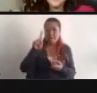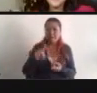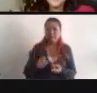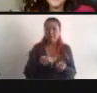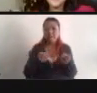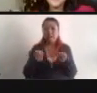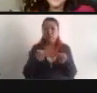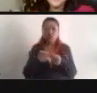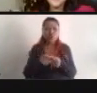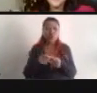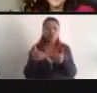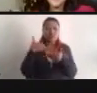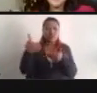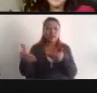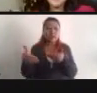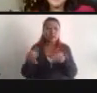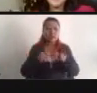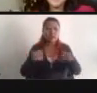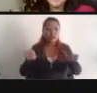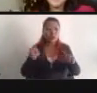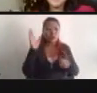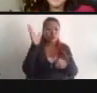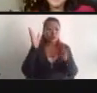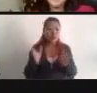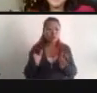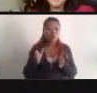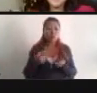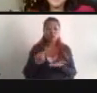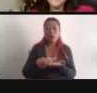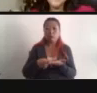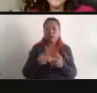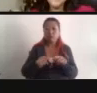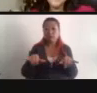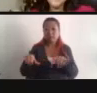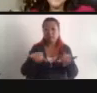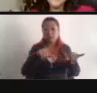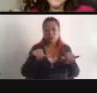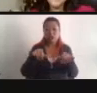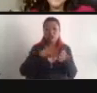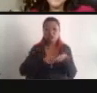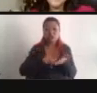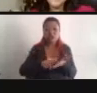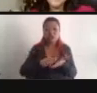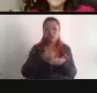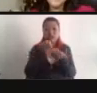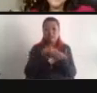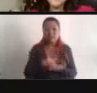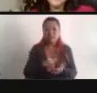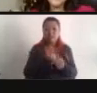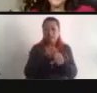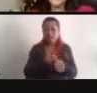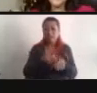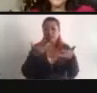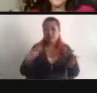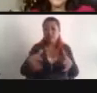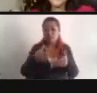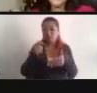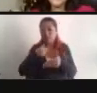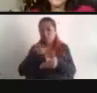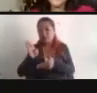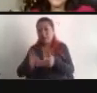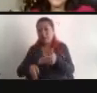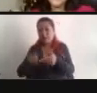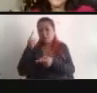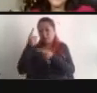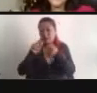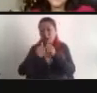this panel are going to talk the standards and the research and the evidence base. And then I'm going to end with, here's how we manage and think about